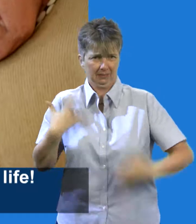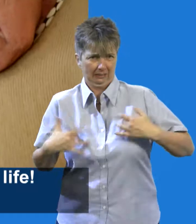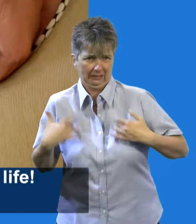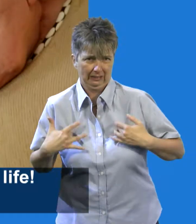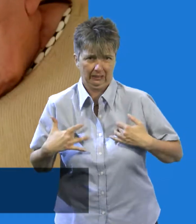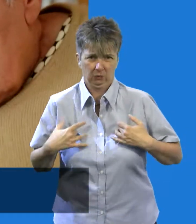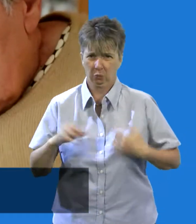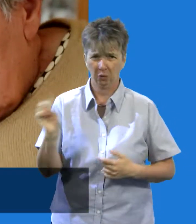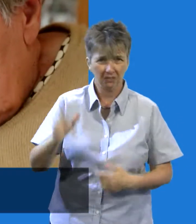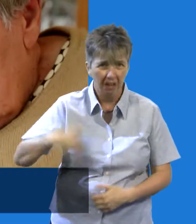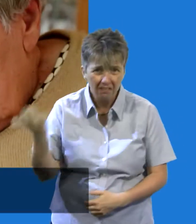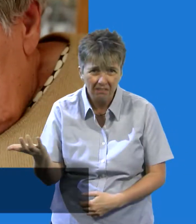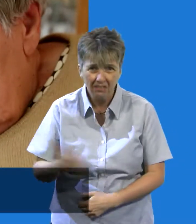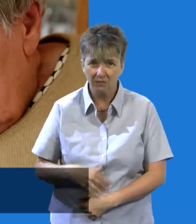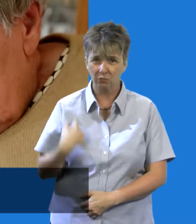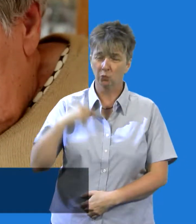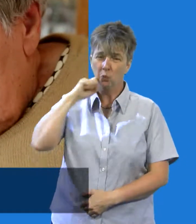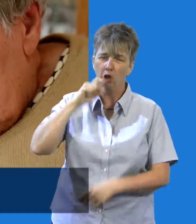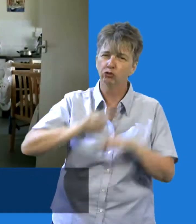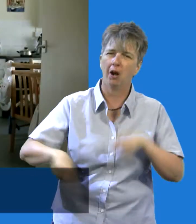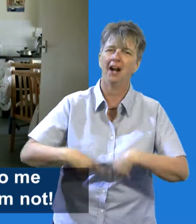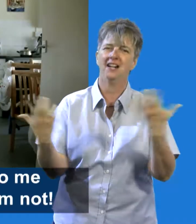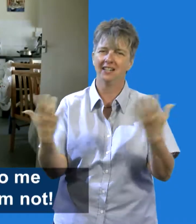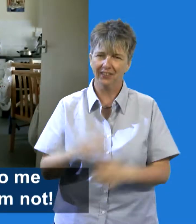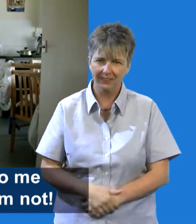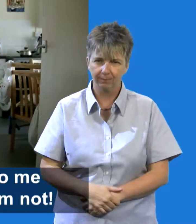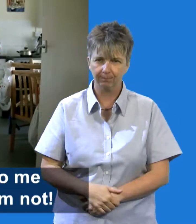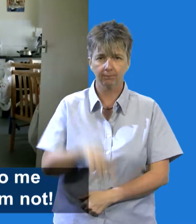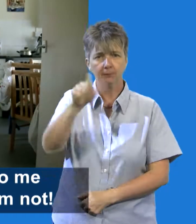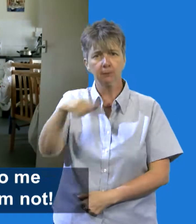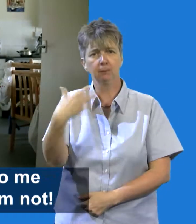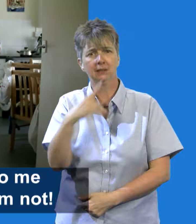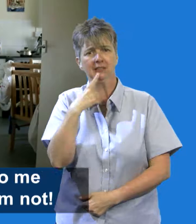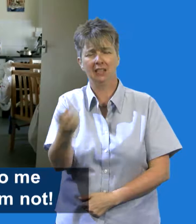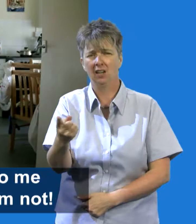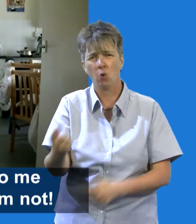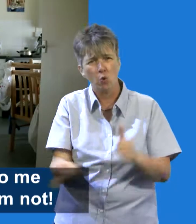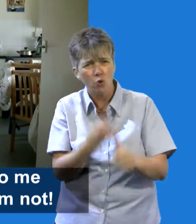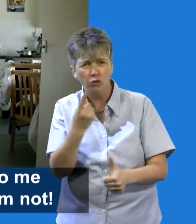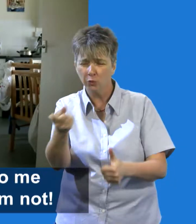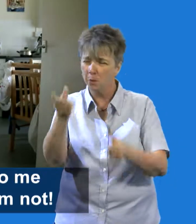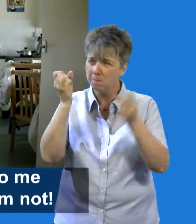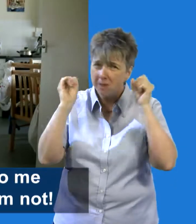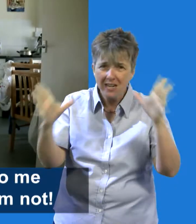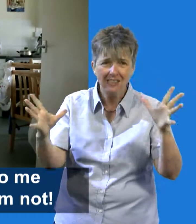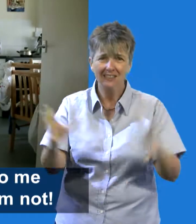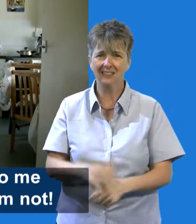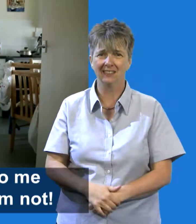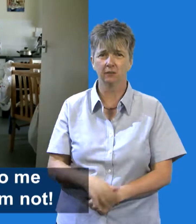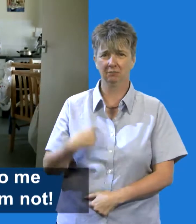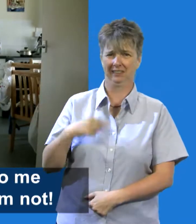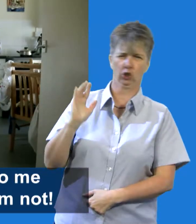are life. I will try anything. Some people very often say to me, Audrey, you're